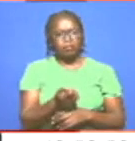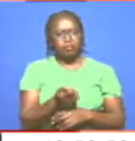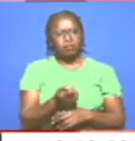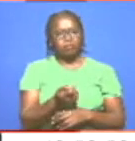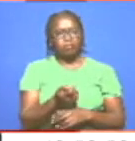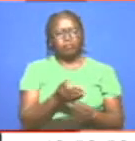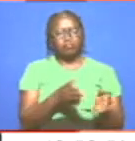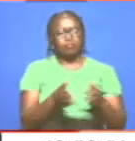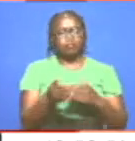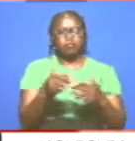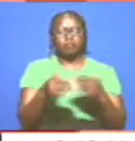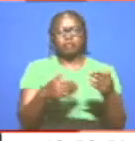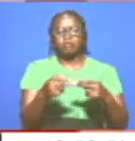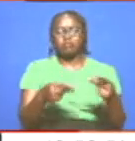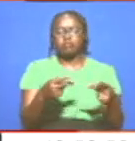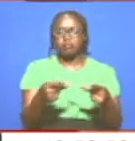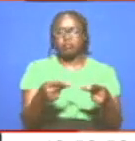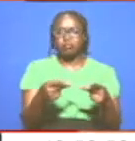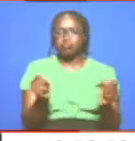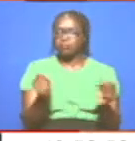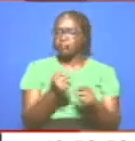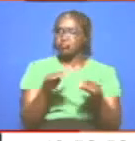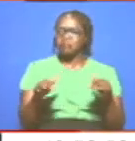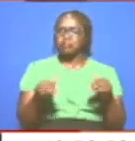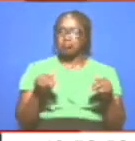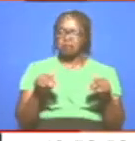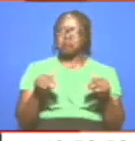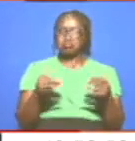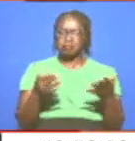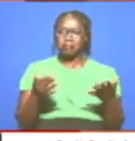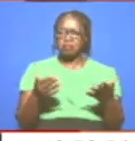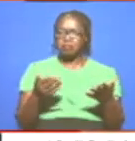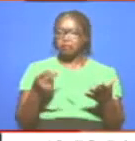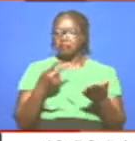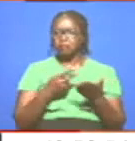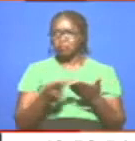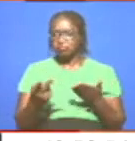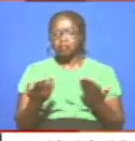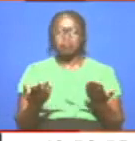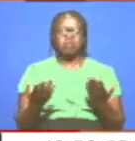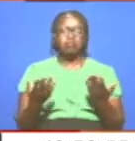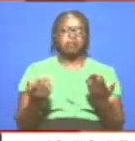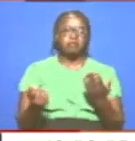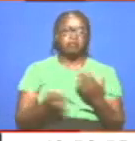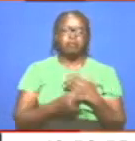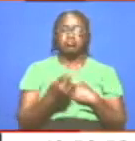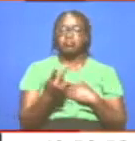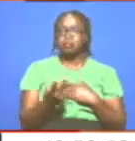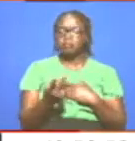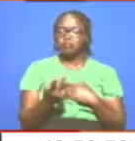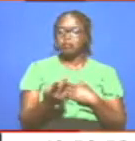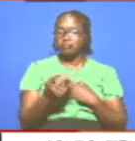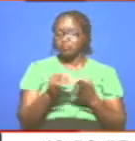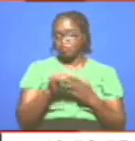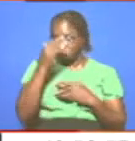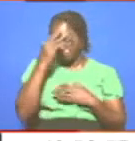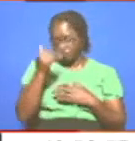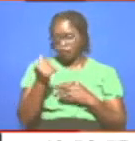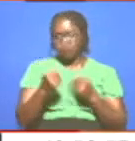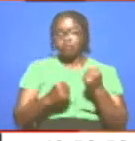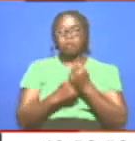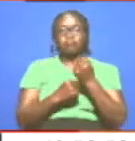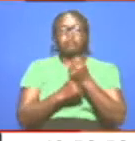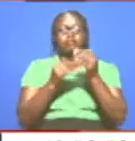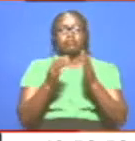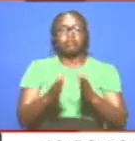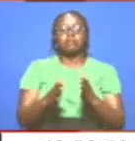that, and we can not wait for that procedure. It might take 2 weeks or even 2 months, and that's why these are our sponsors,